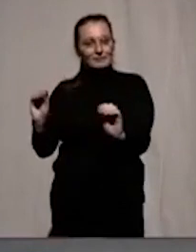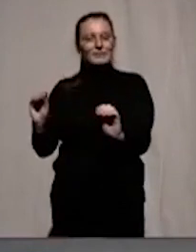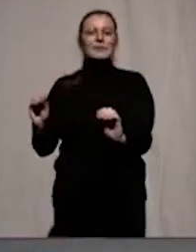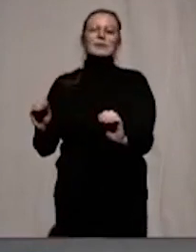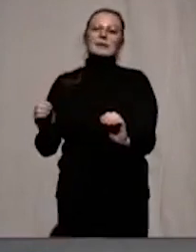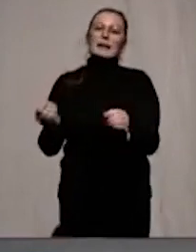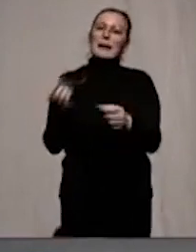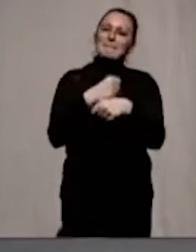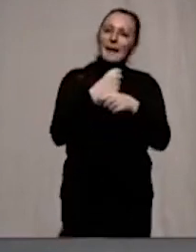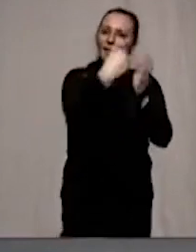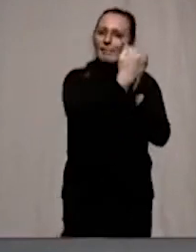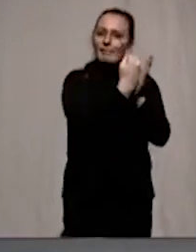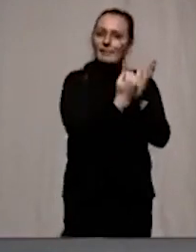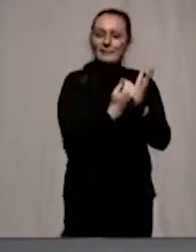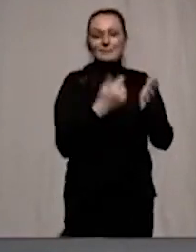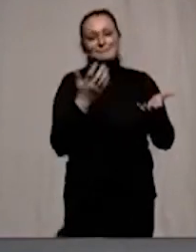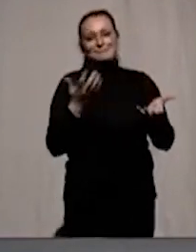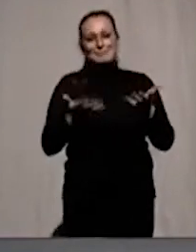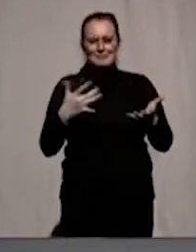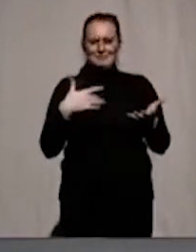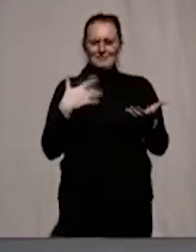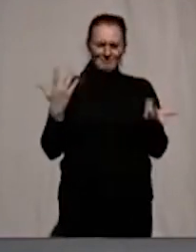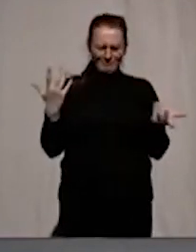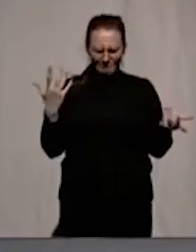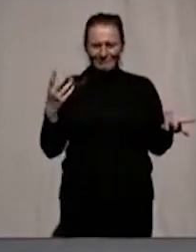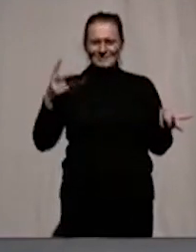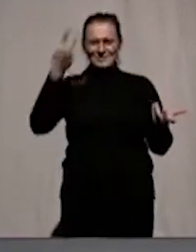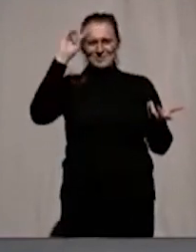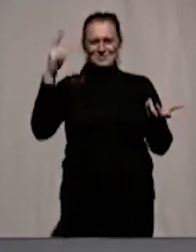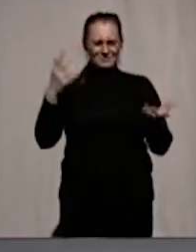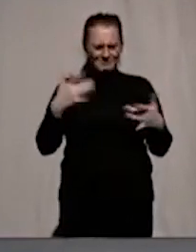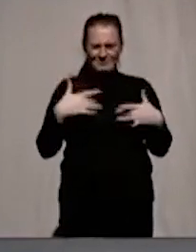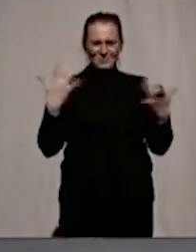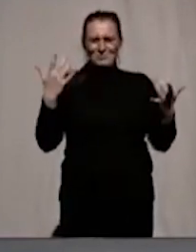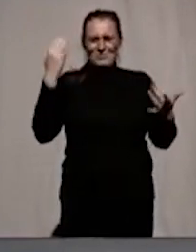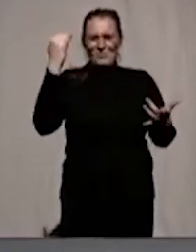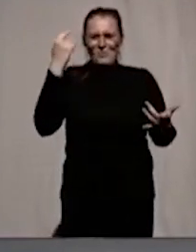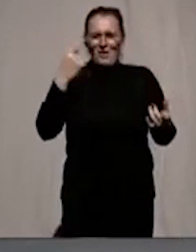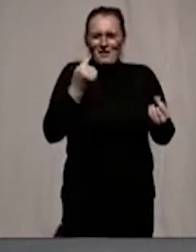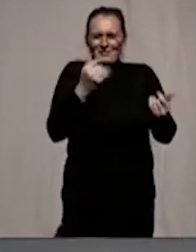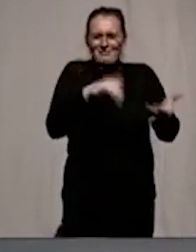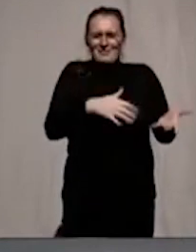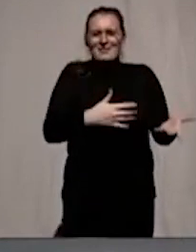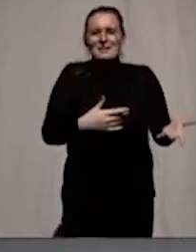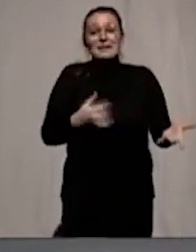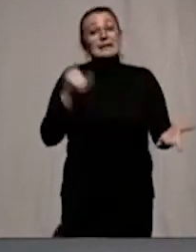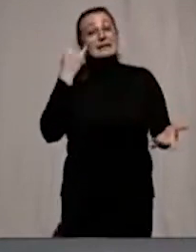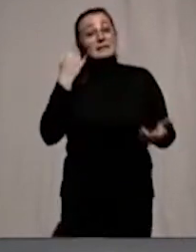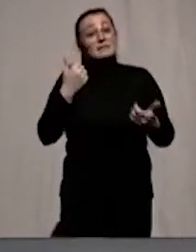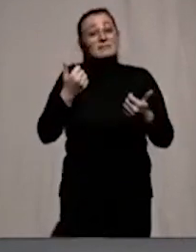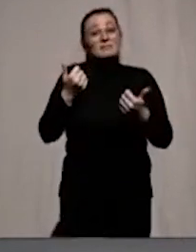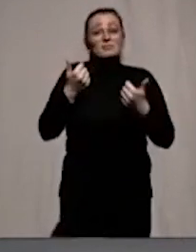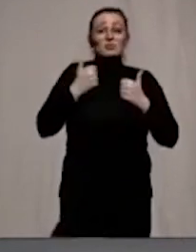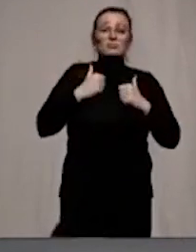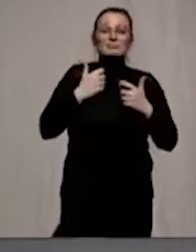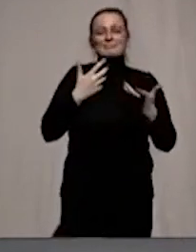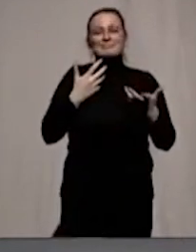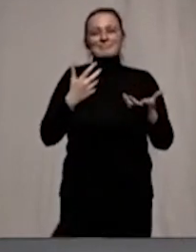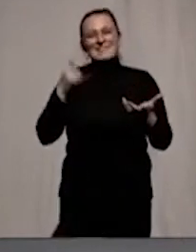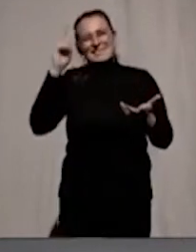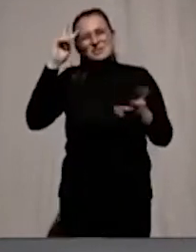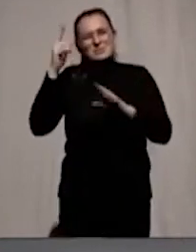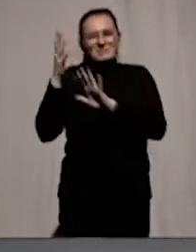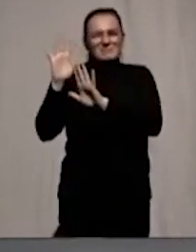first couple minutes. So you're gonna sit there and you're gonna be like, wow, I feel stupid. But every time you try something new, the only reason that you'll feel, I don't like using the word stupid actually,